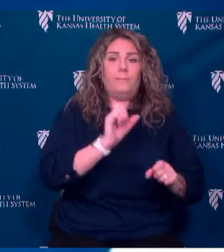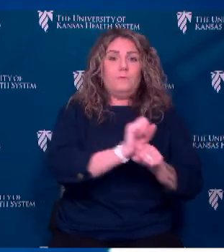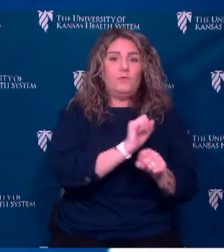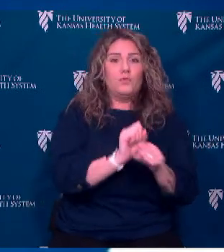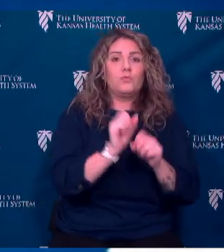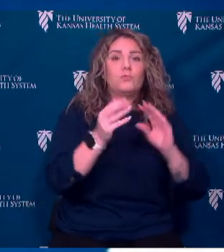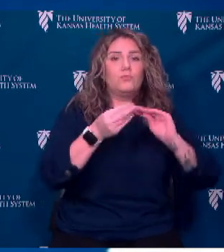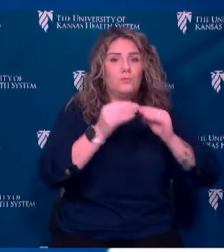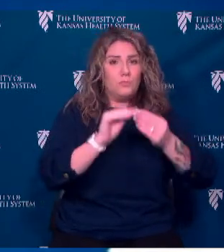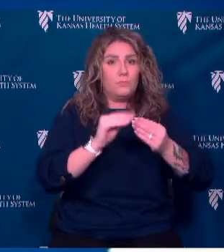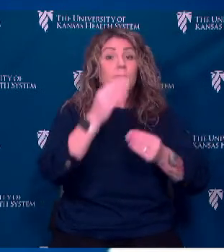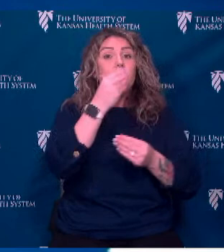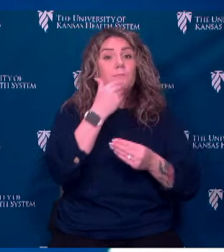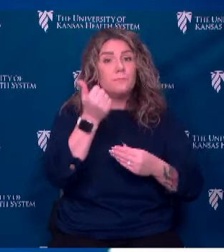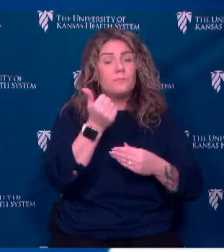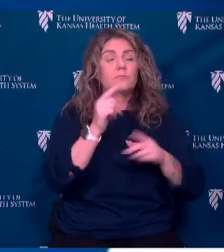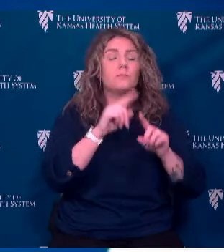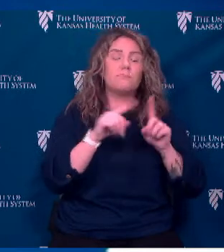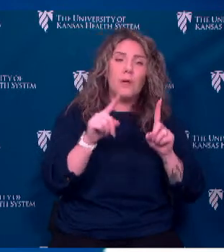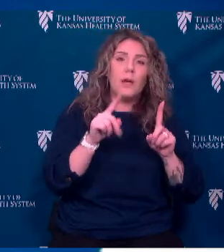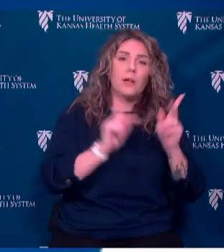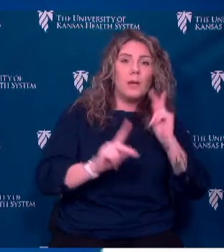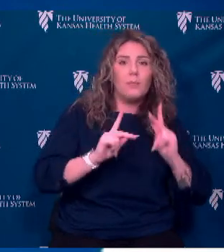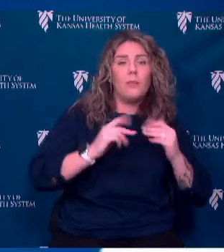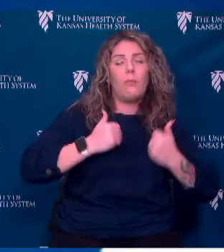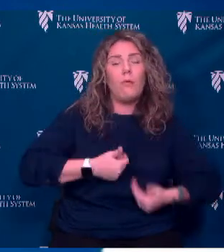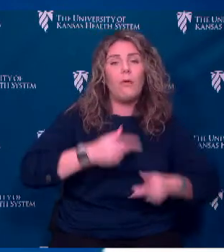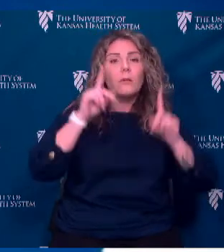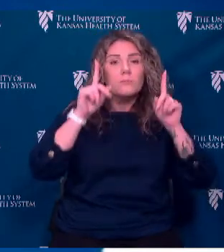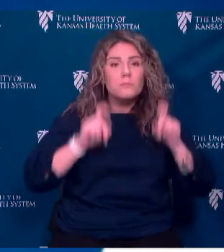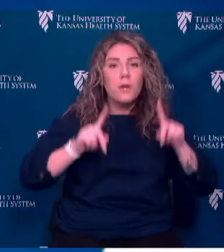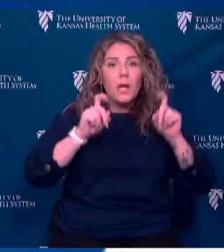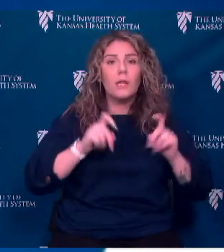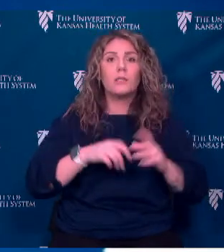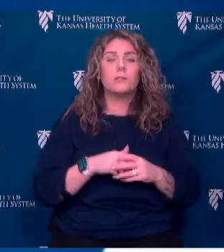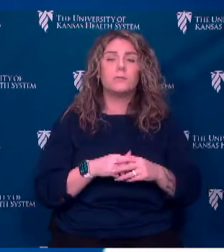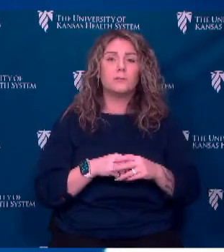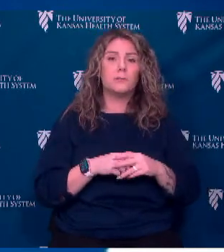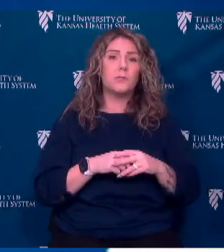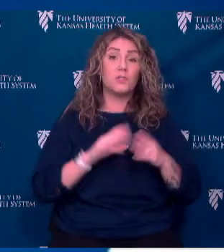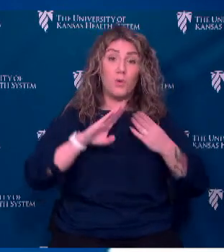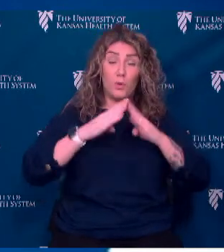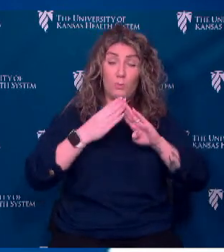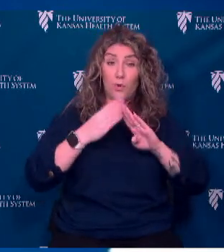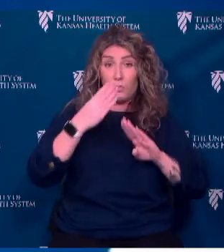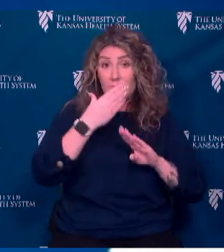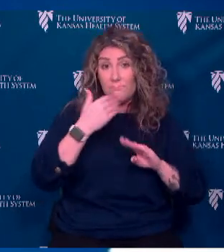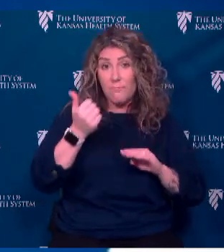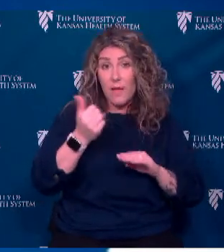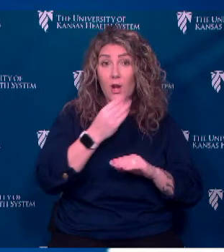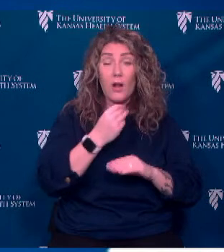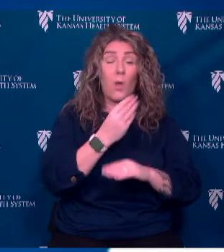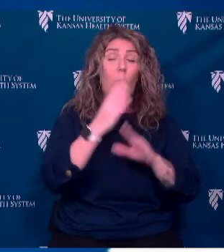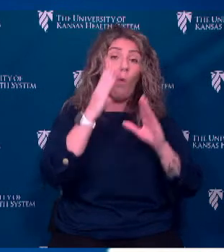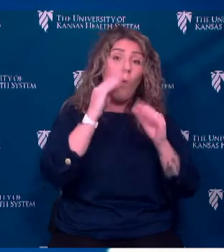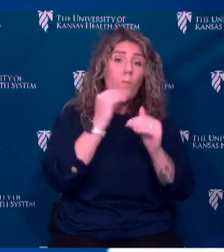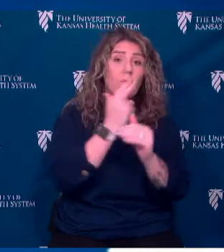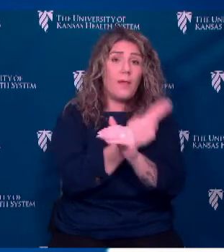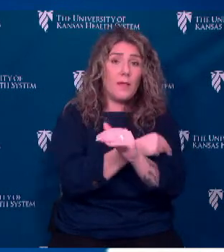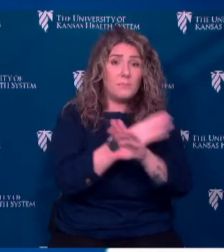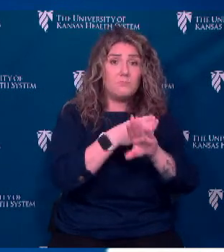they're better, but I know people are tired of testing too. So, but we're seeing the community's better. So hopefully the hospitalizations will improve. We continue to be